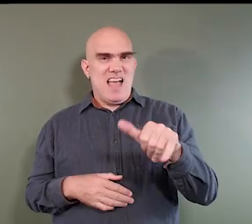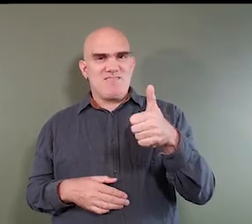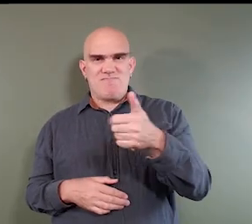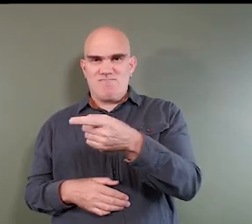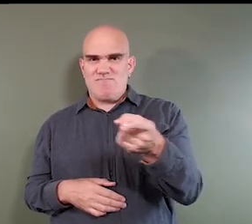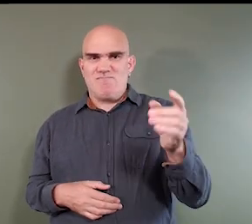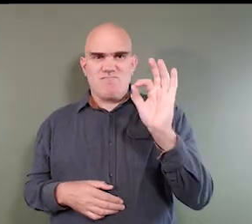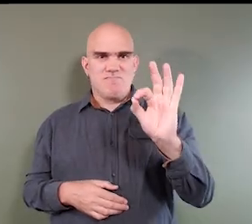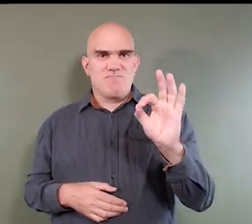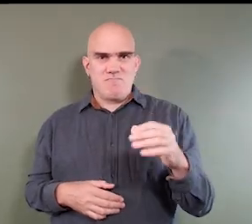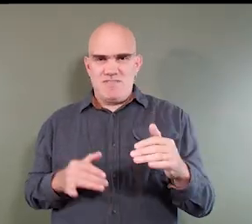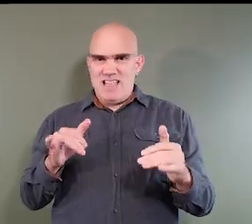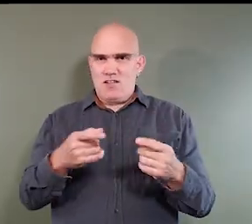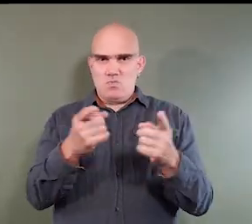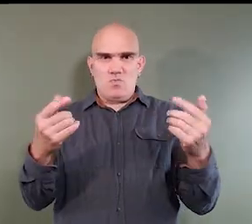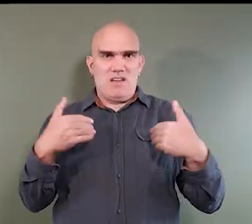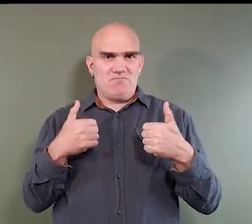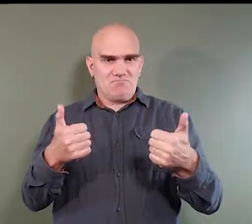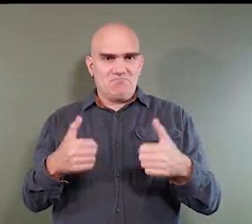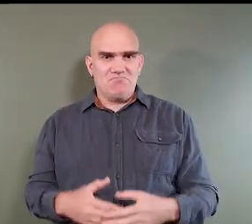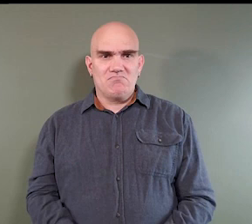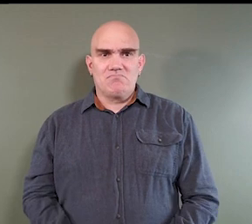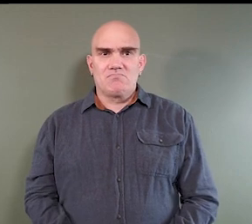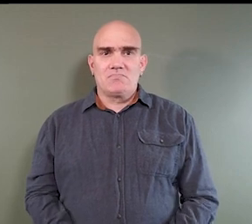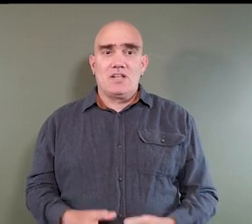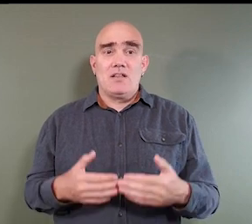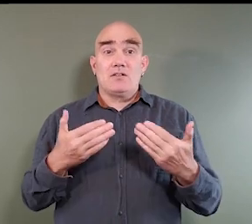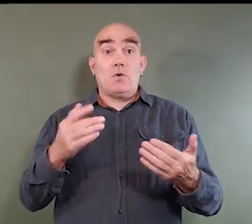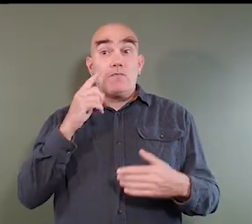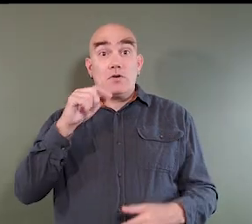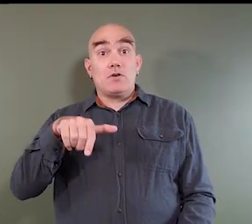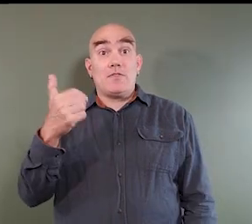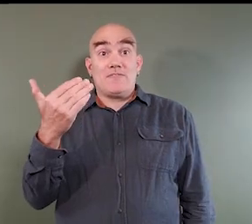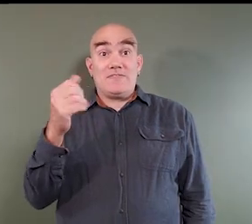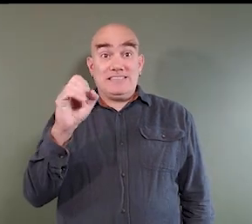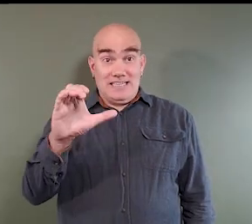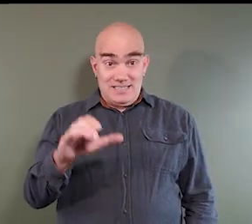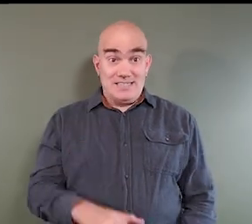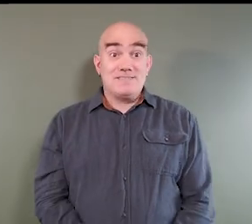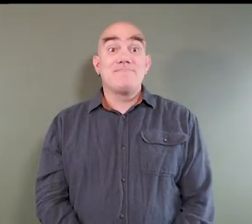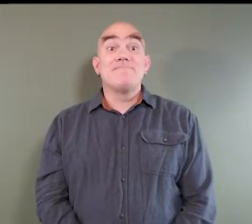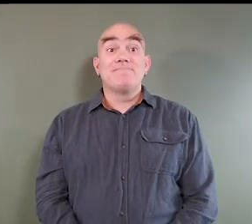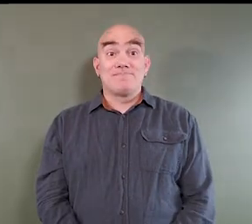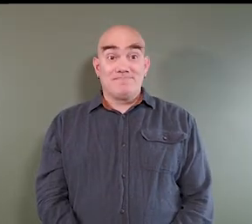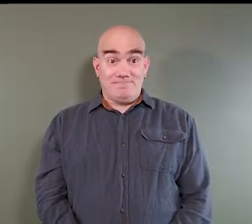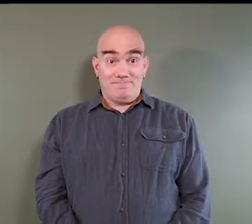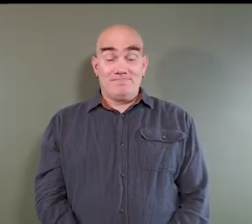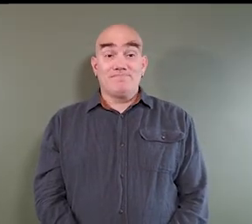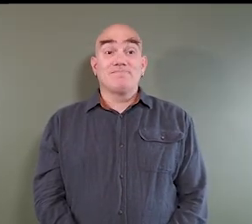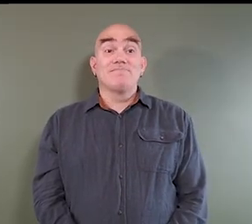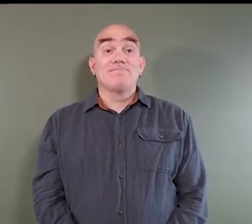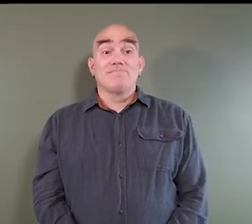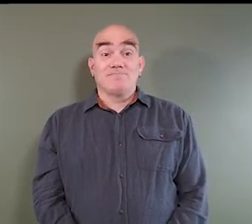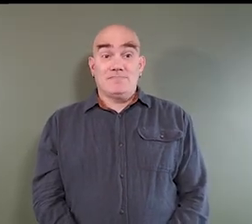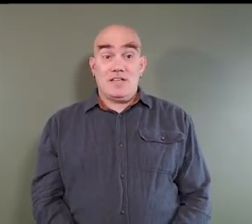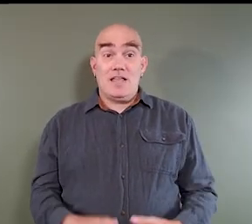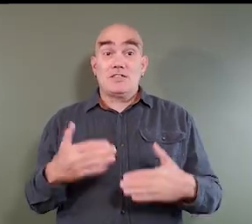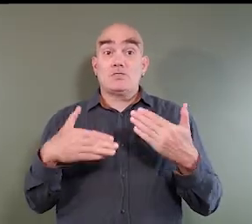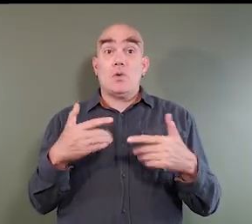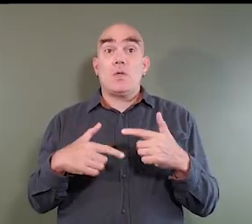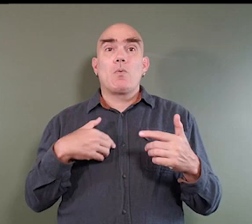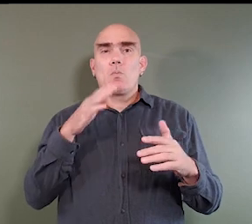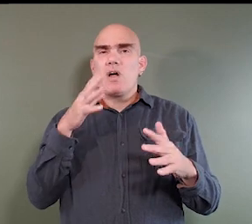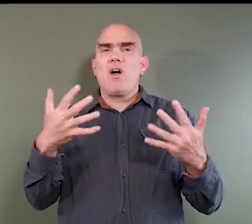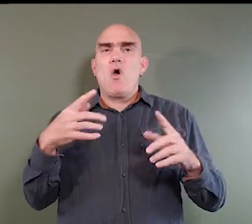We got it right here. Let's go for another 15 seconds. Let's go, and then we